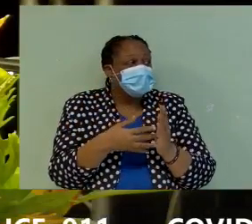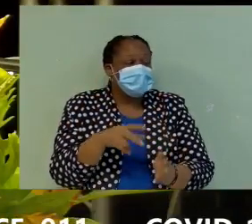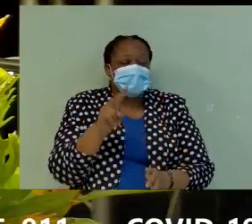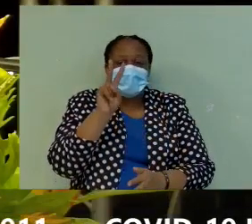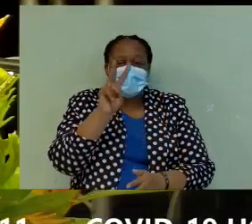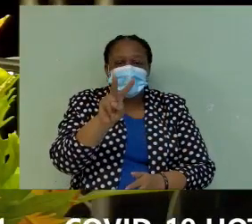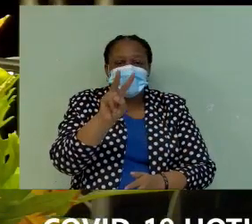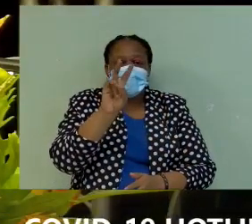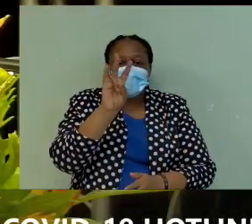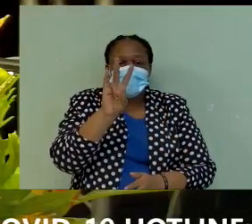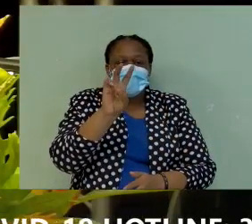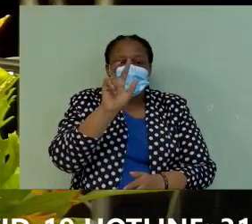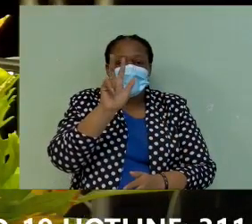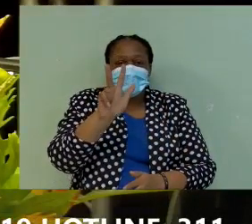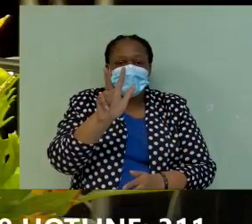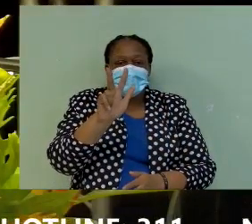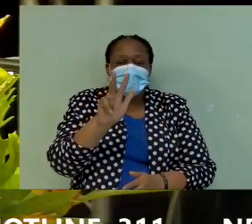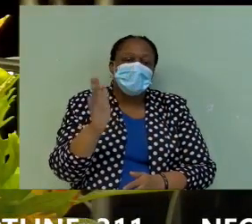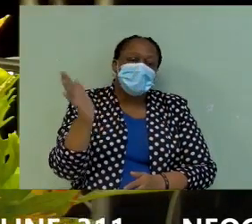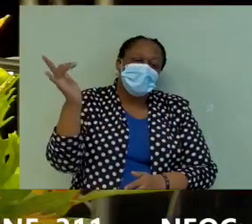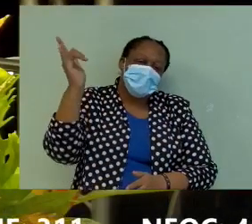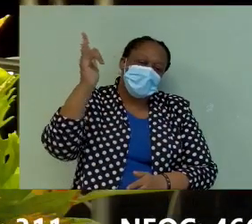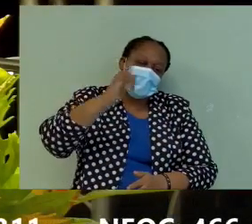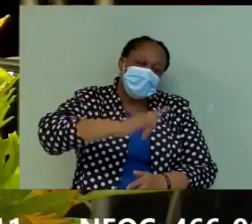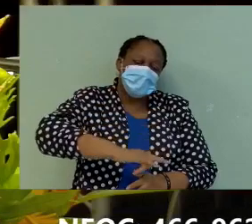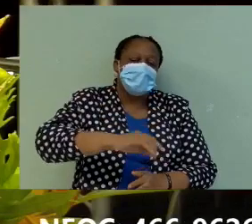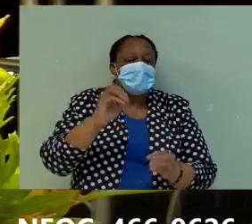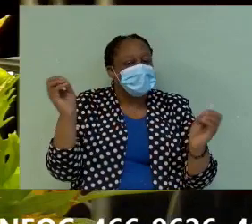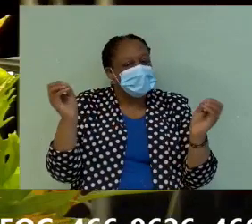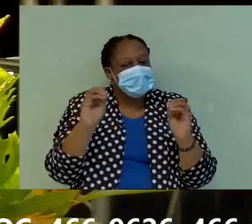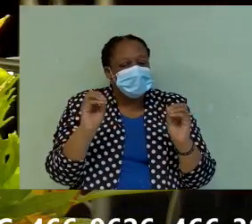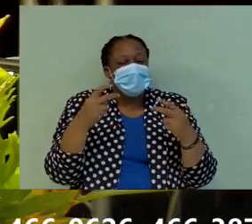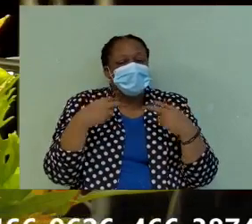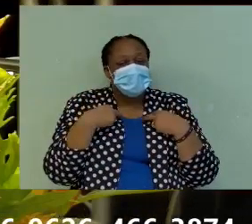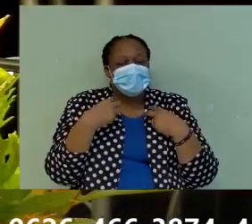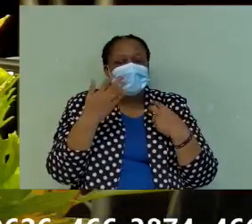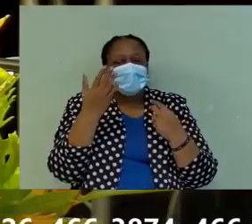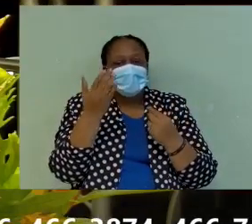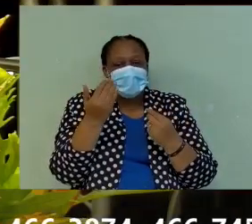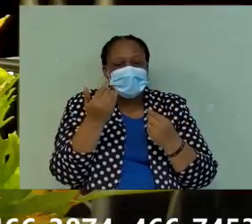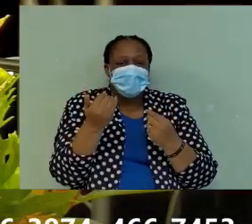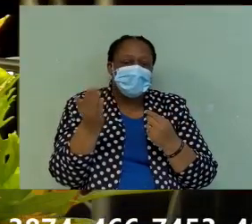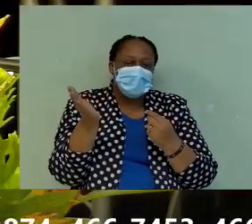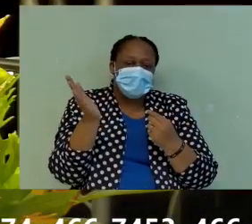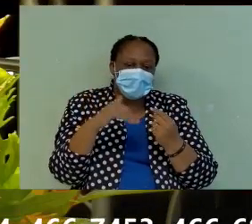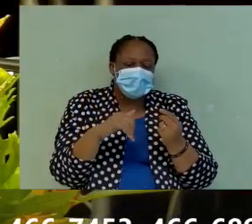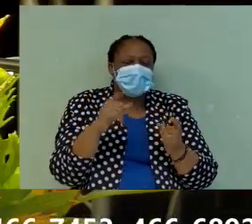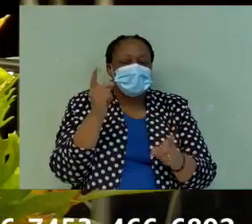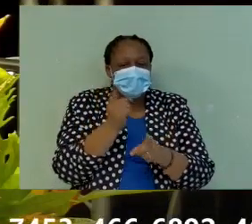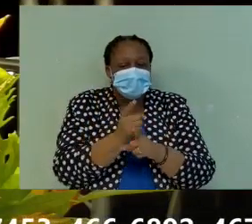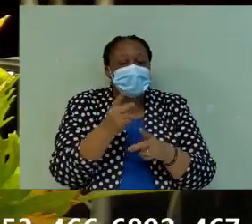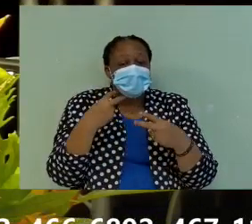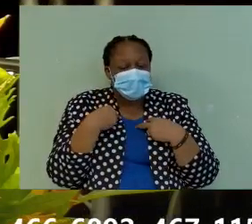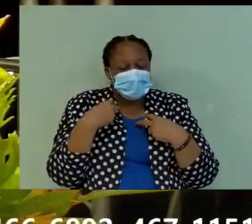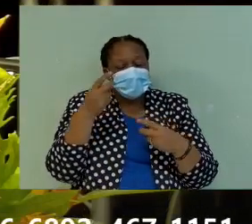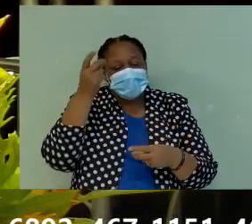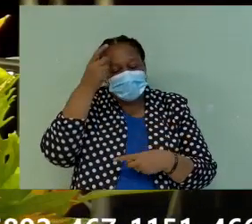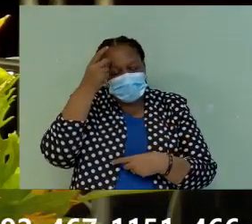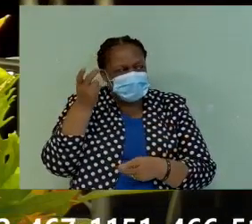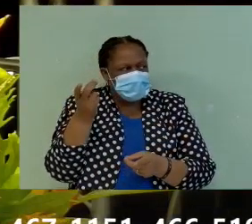273 lab reports have returned negative. 15 lab reports returned positive. And